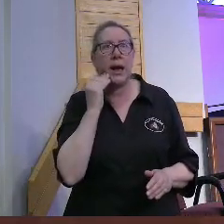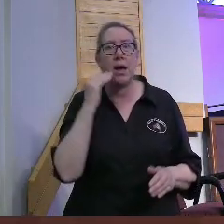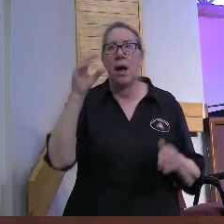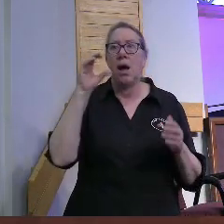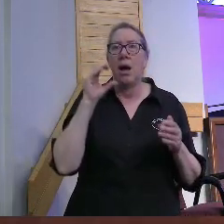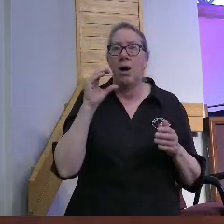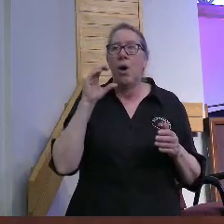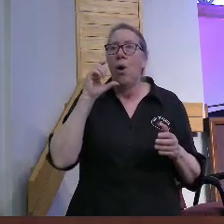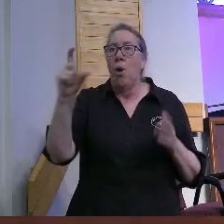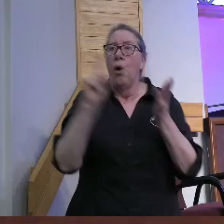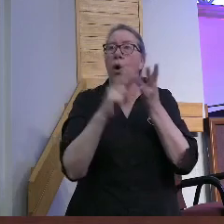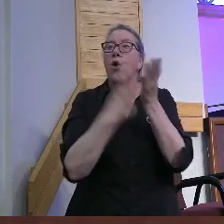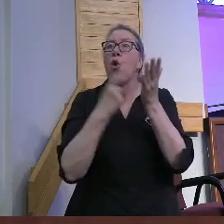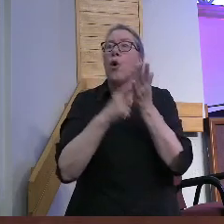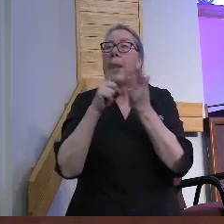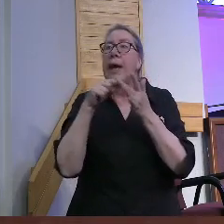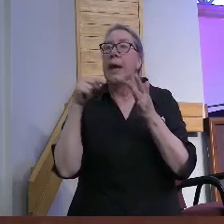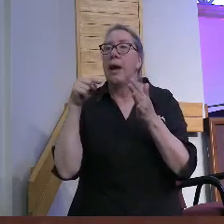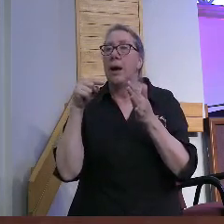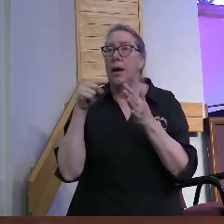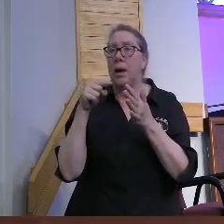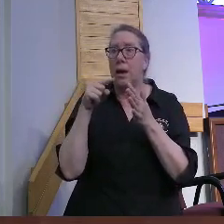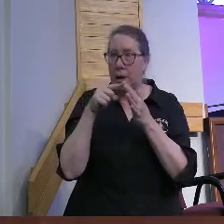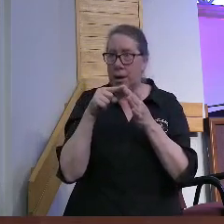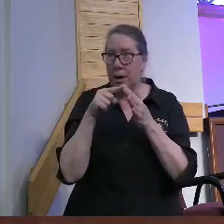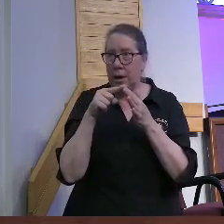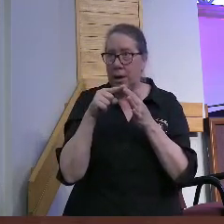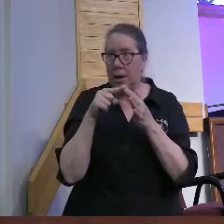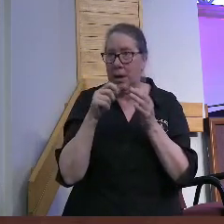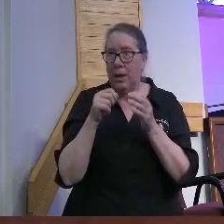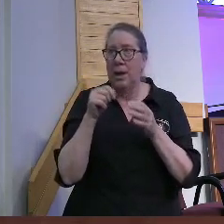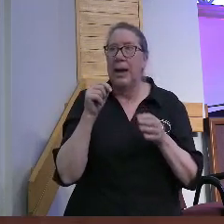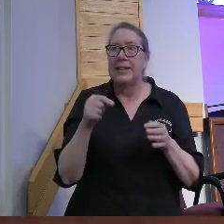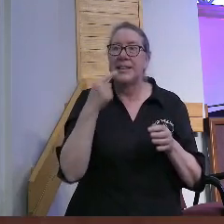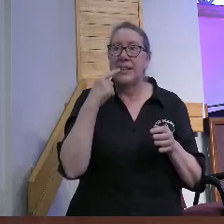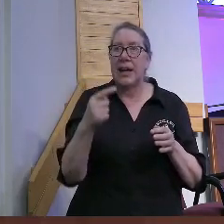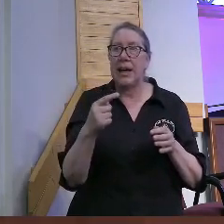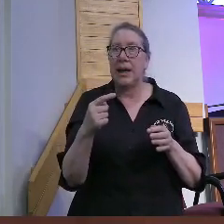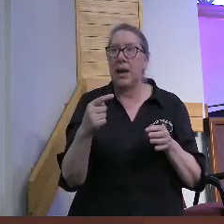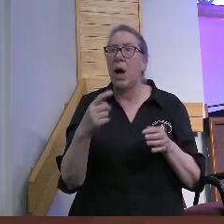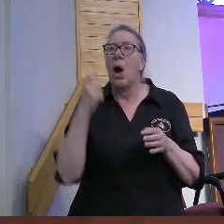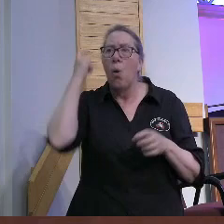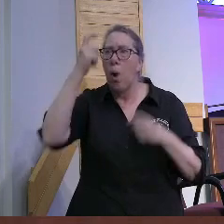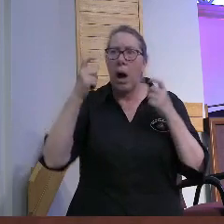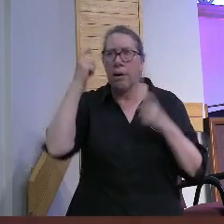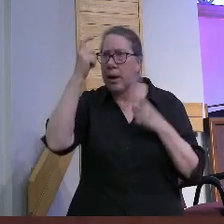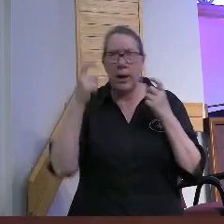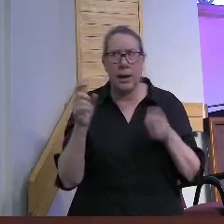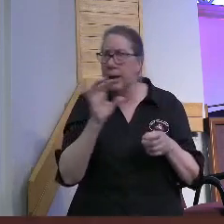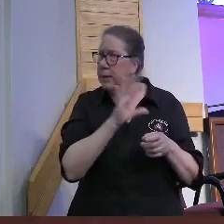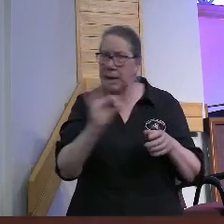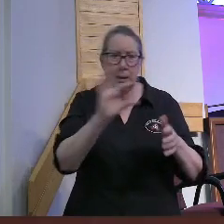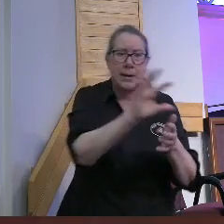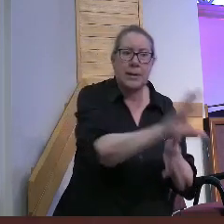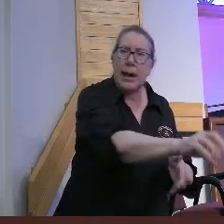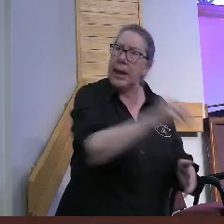the concentration camps. She said, worry does not empty tomorrow of its sorrow. Worry doesn't take the sorrow out of